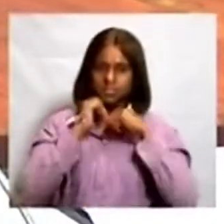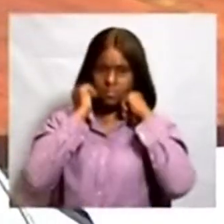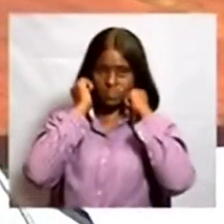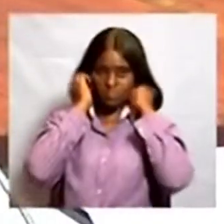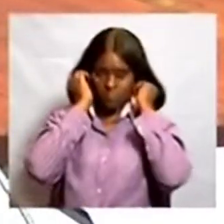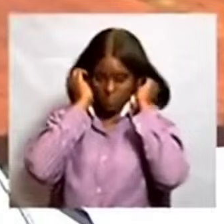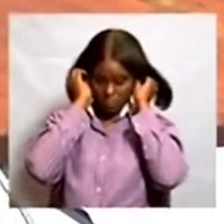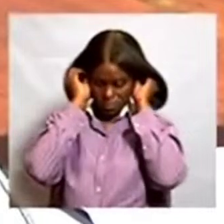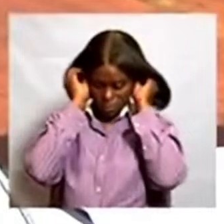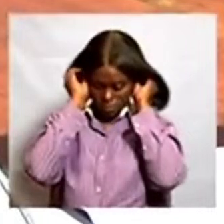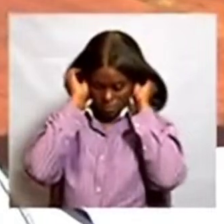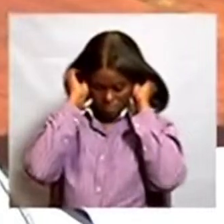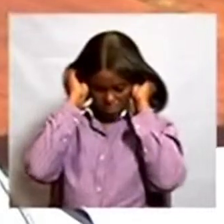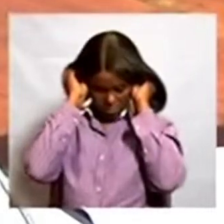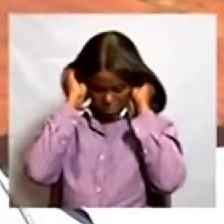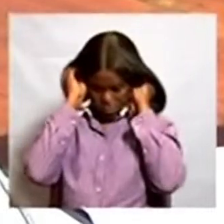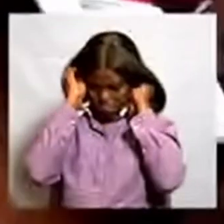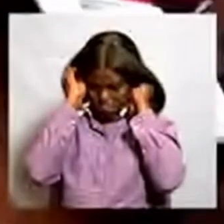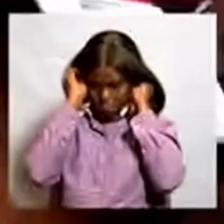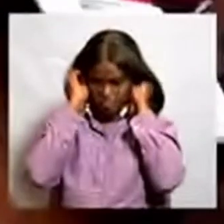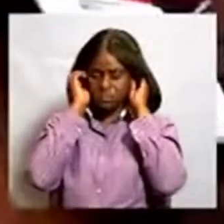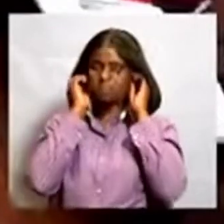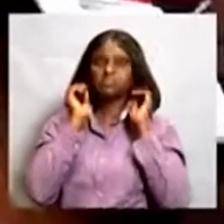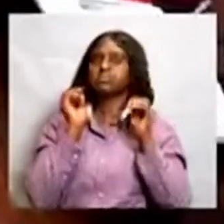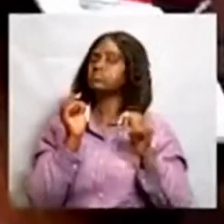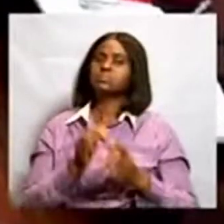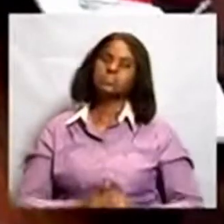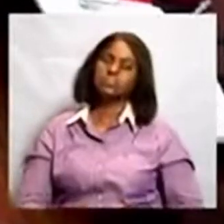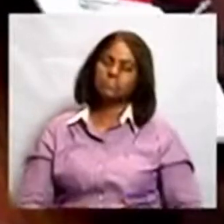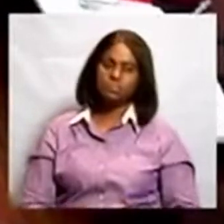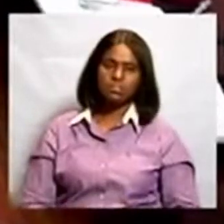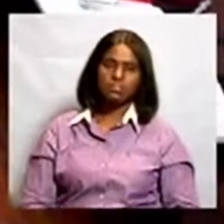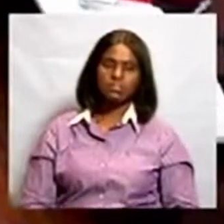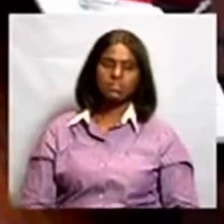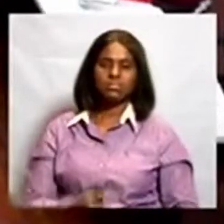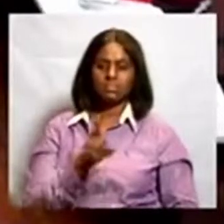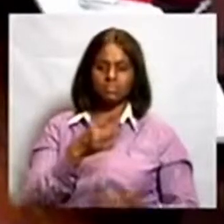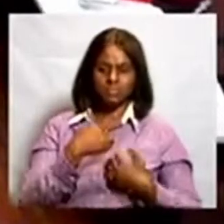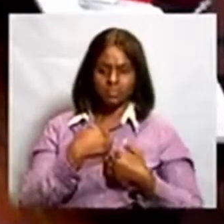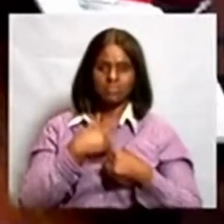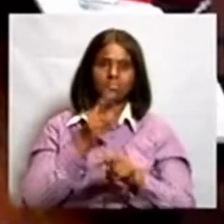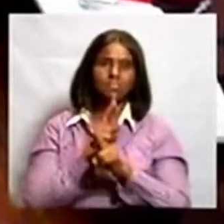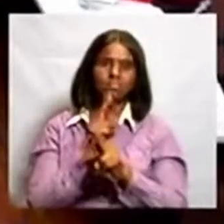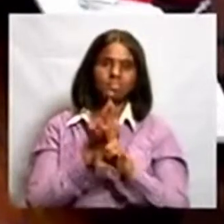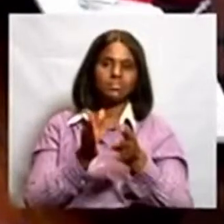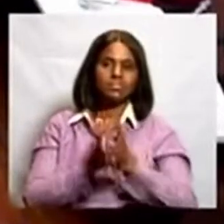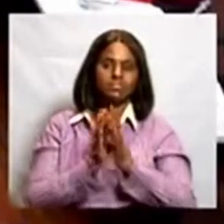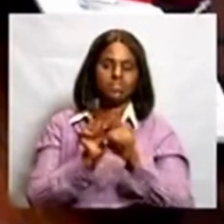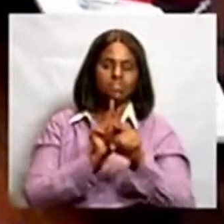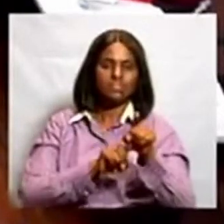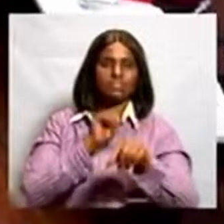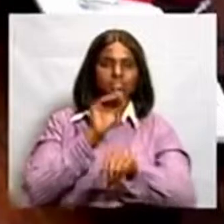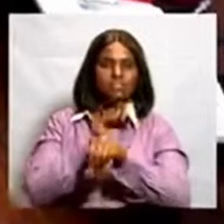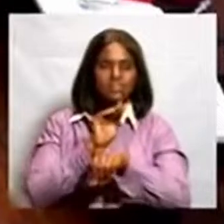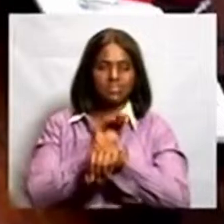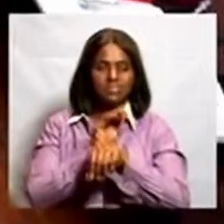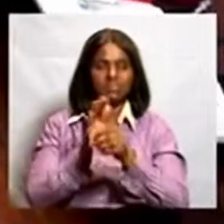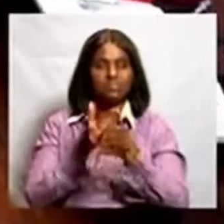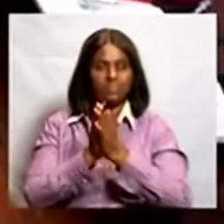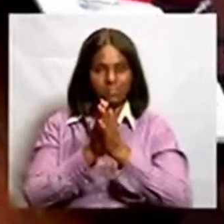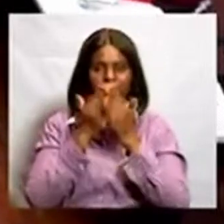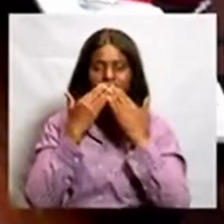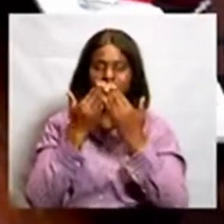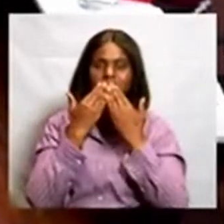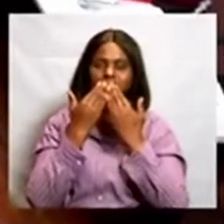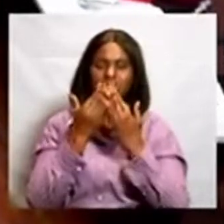Chair, in order to tag a member of parliament, You know, who has the right to ask and make a comment. Ask a question. Thank you.